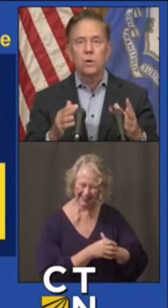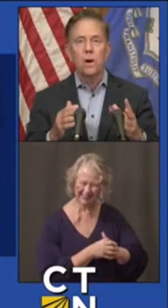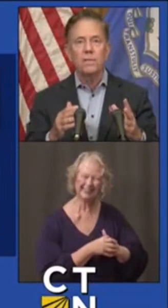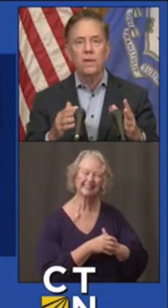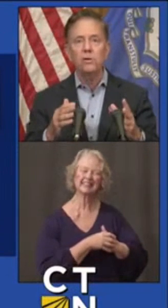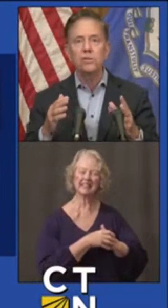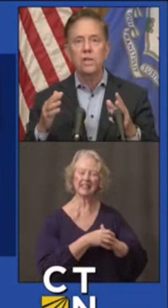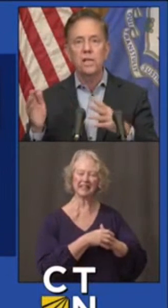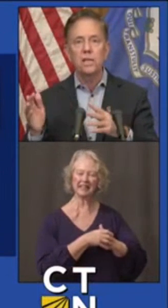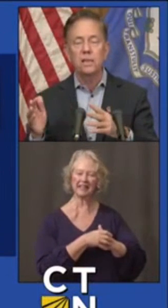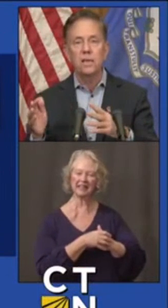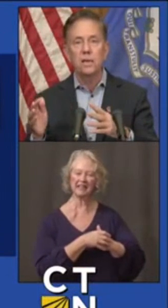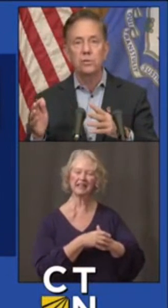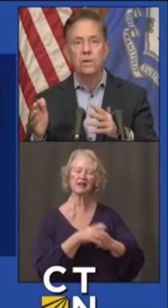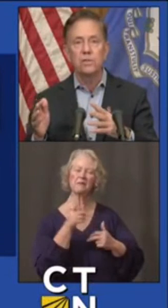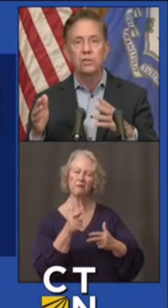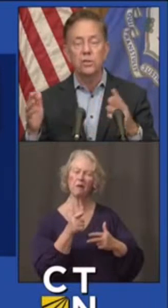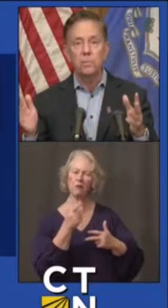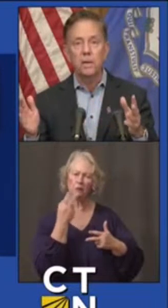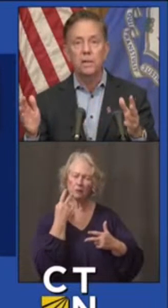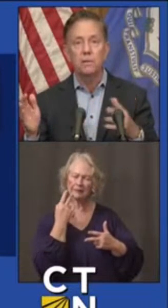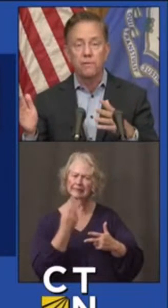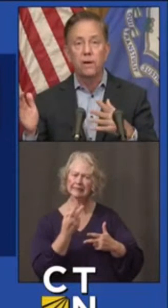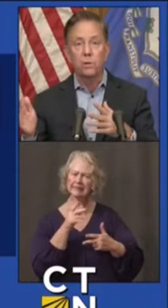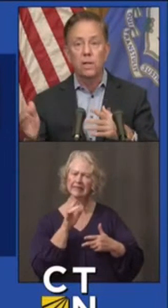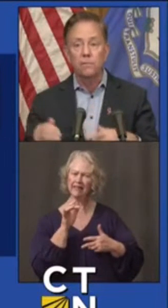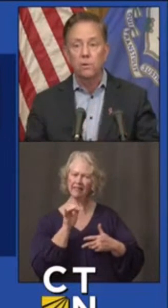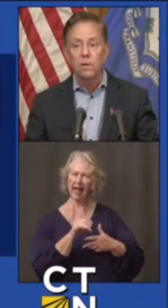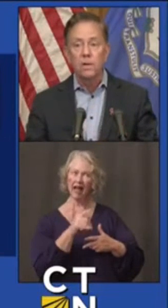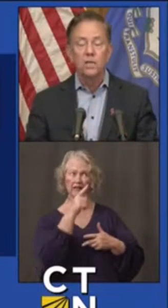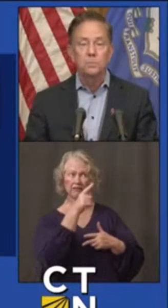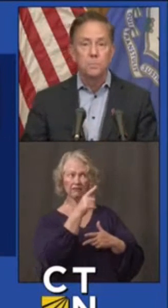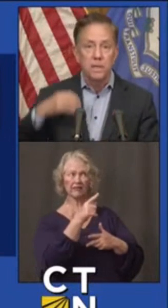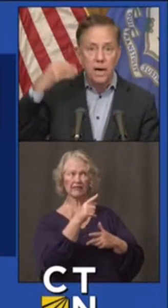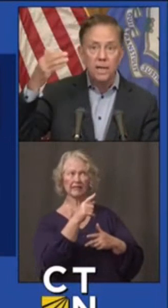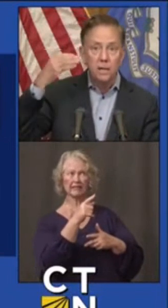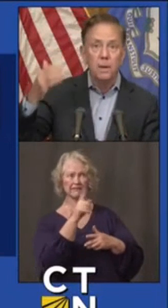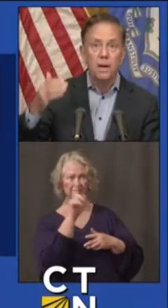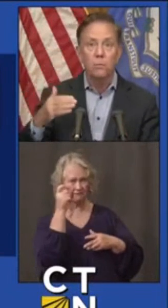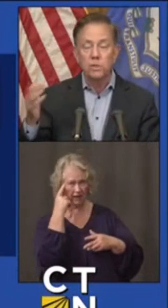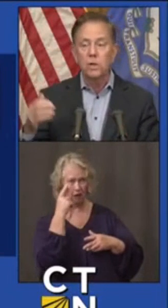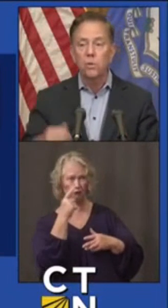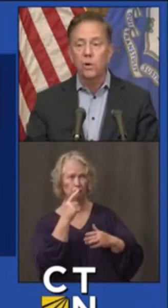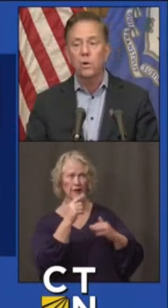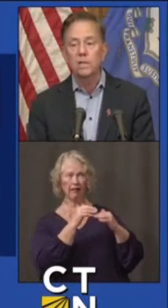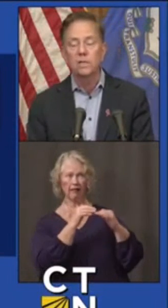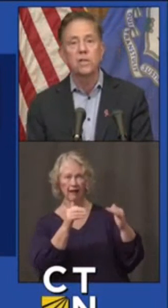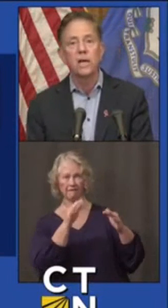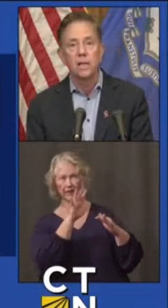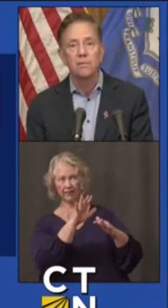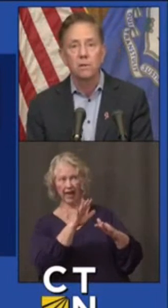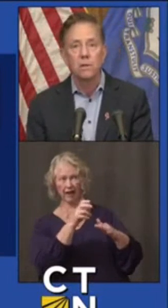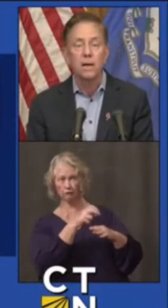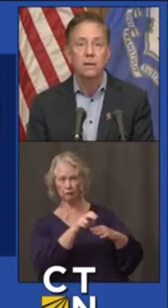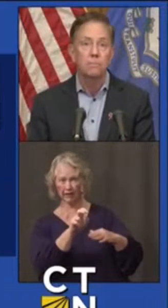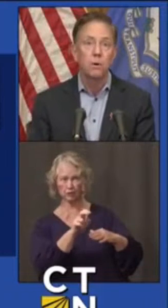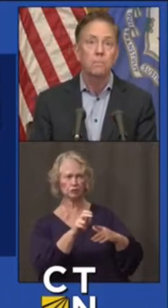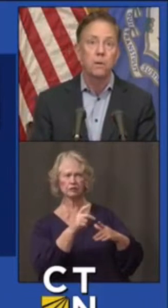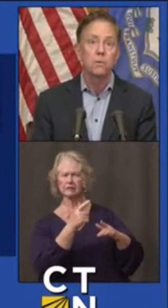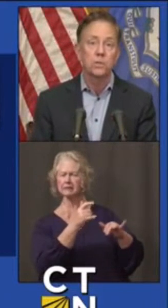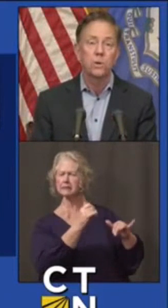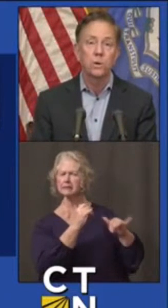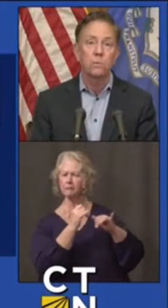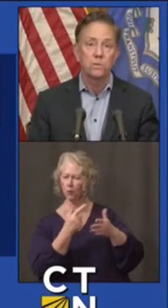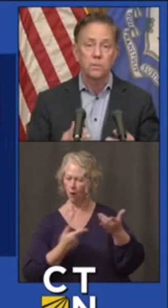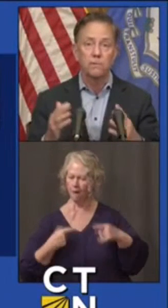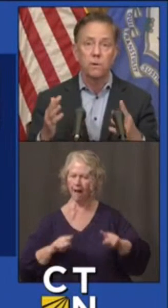So I think you're seeing that the transition committee at the federal level has been guided by what's going on at the state level and guided in part by what's